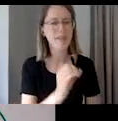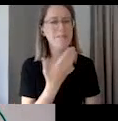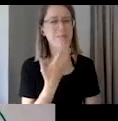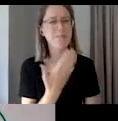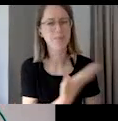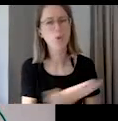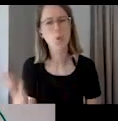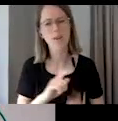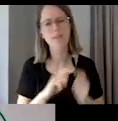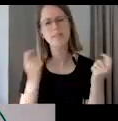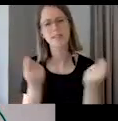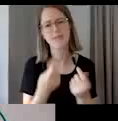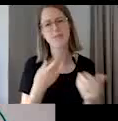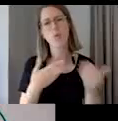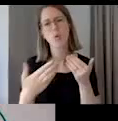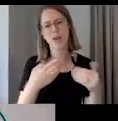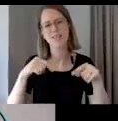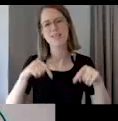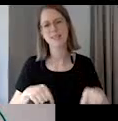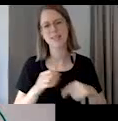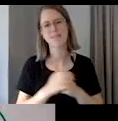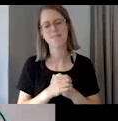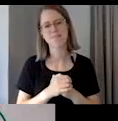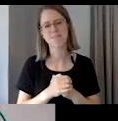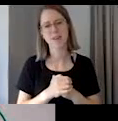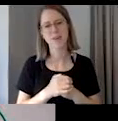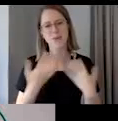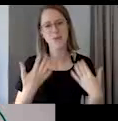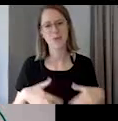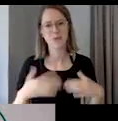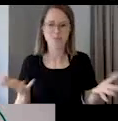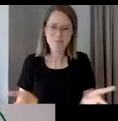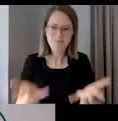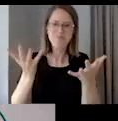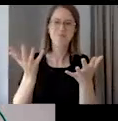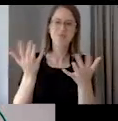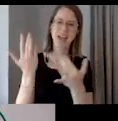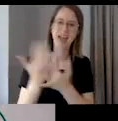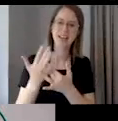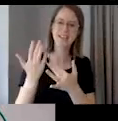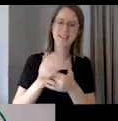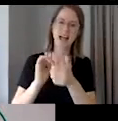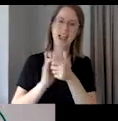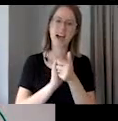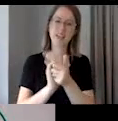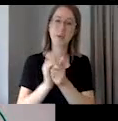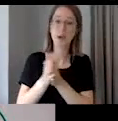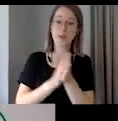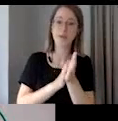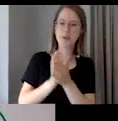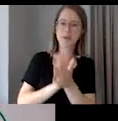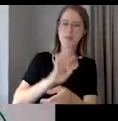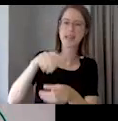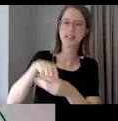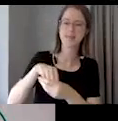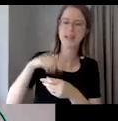the team for organising this, and more power to the Access Alliance. And we look forward to participating in this